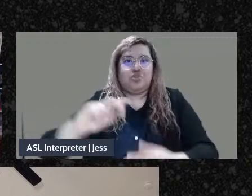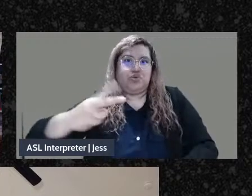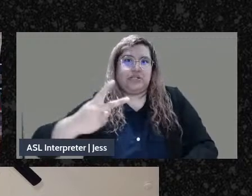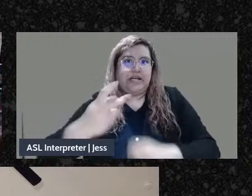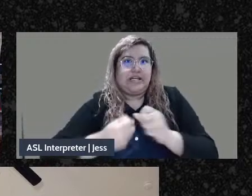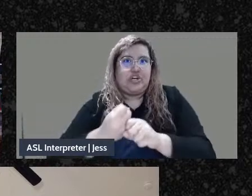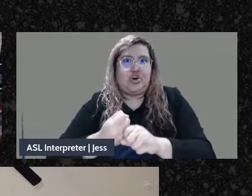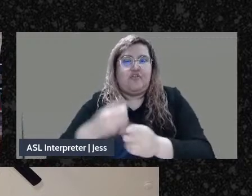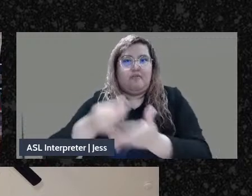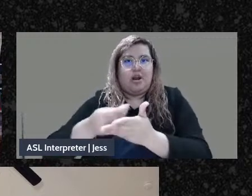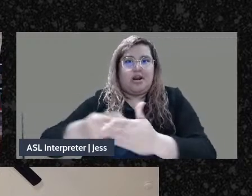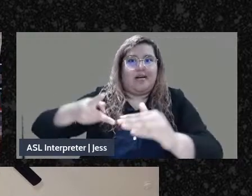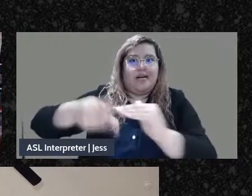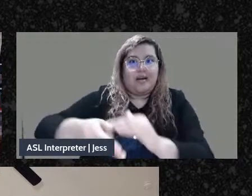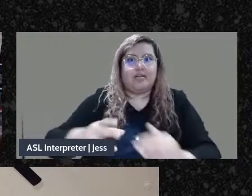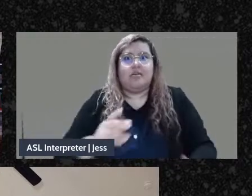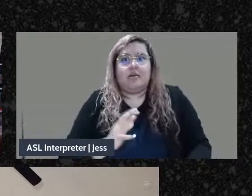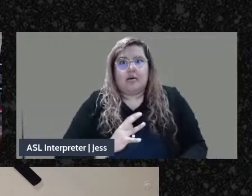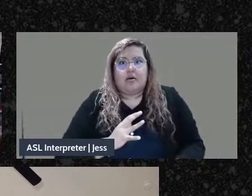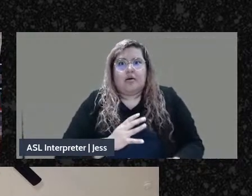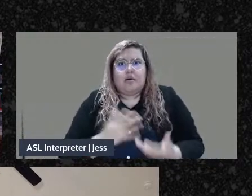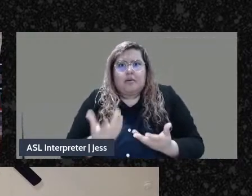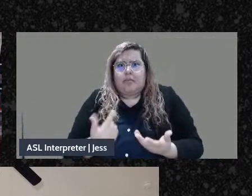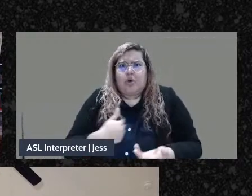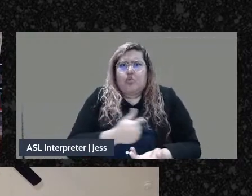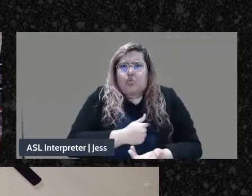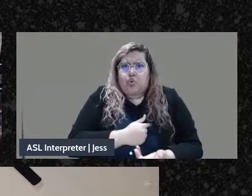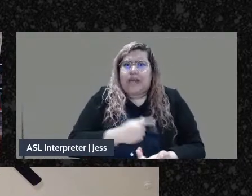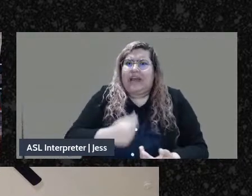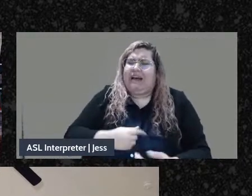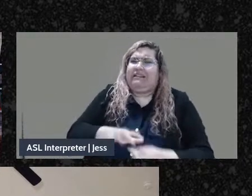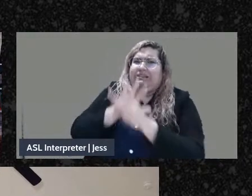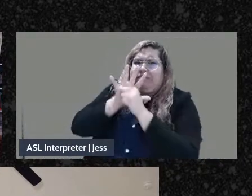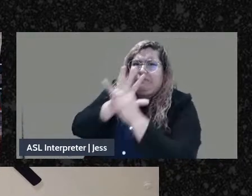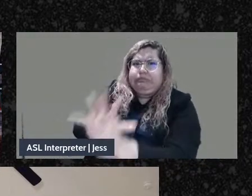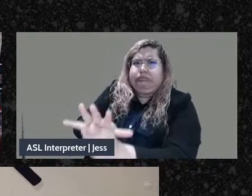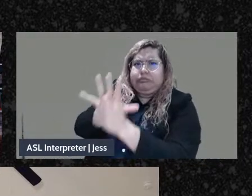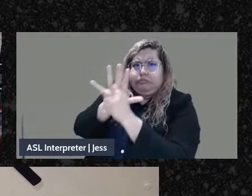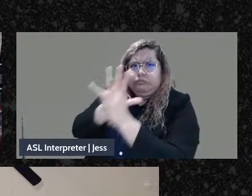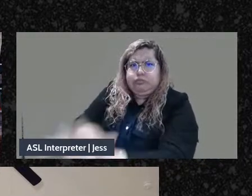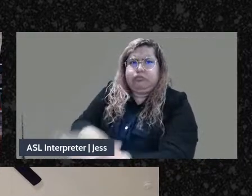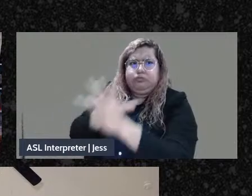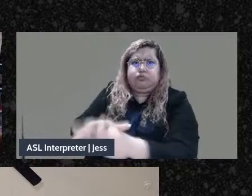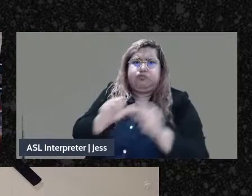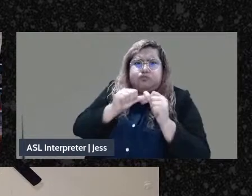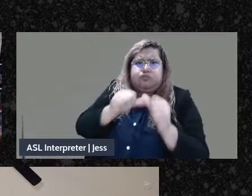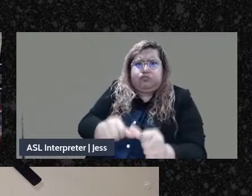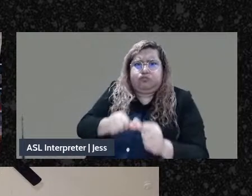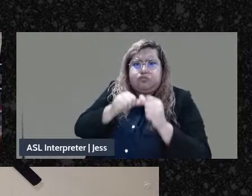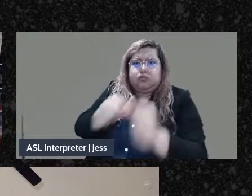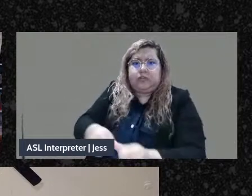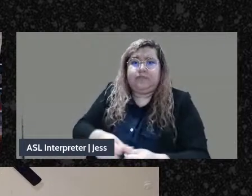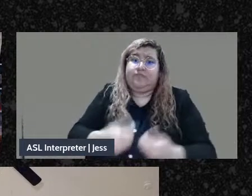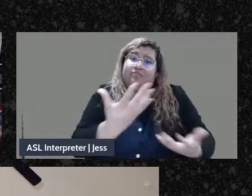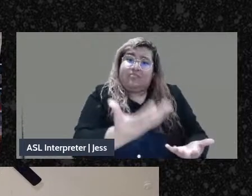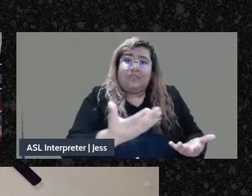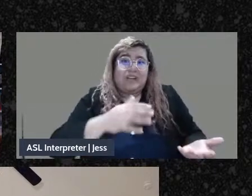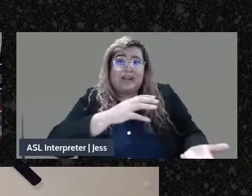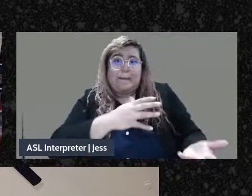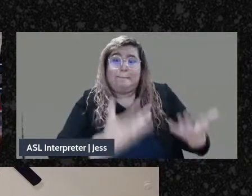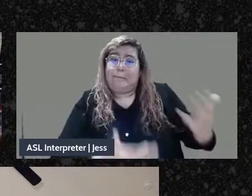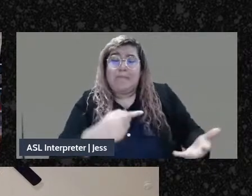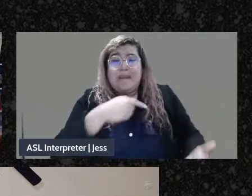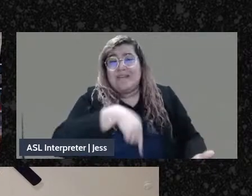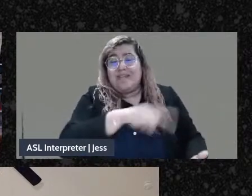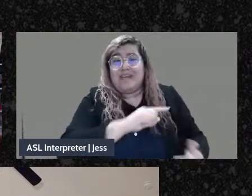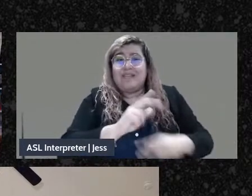implementation piece you were talking about, Dean, just the intense follow through, the like unsexy, maybe to others, work of